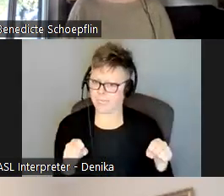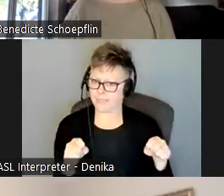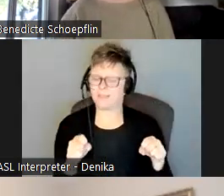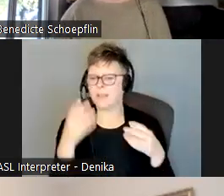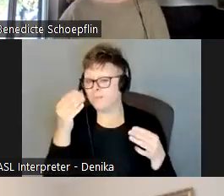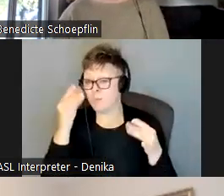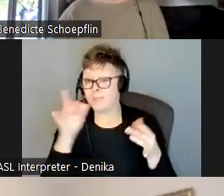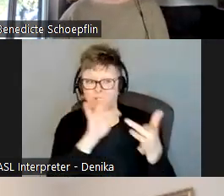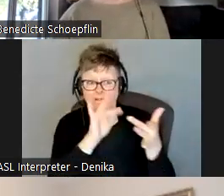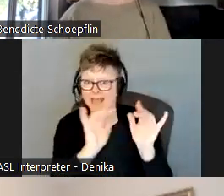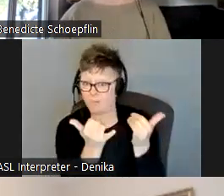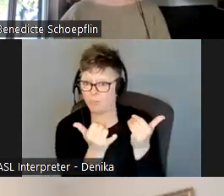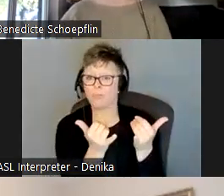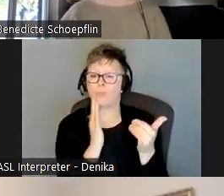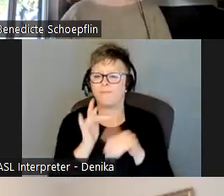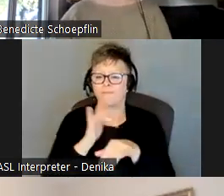of the presentation.